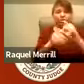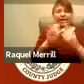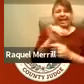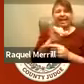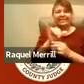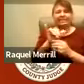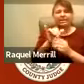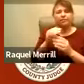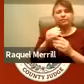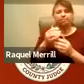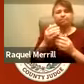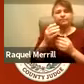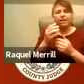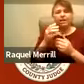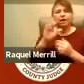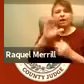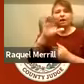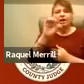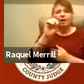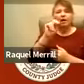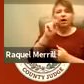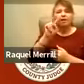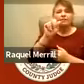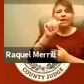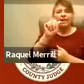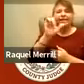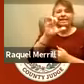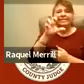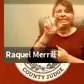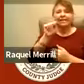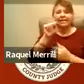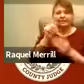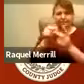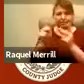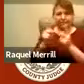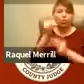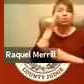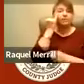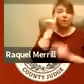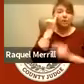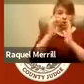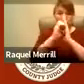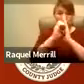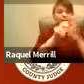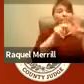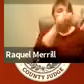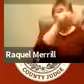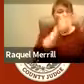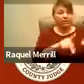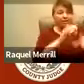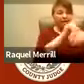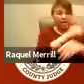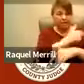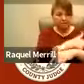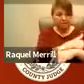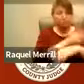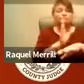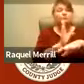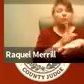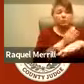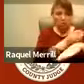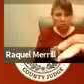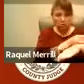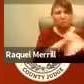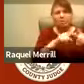convalescent site. This means that if somebody has been in the hospital and you're getting better, you're recuperating, but you